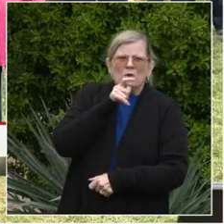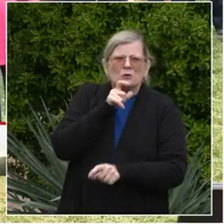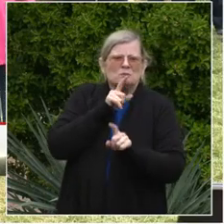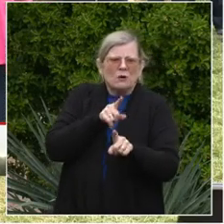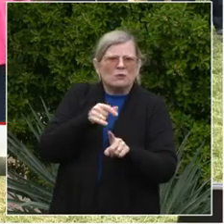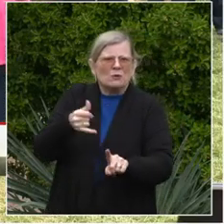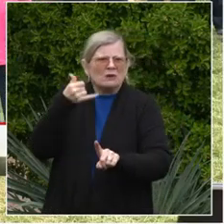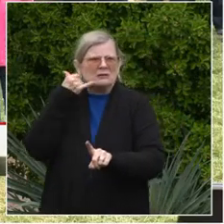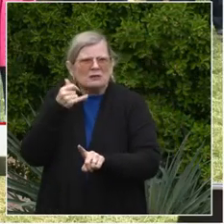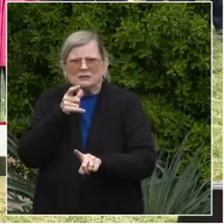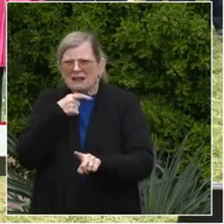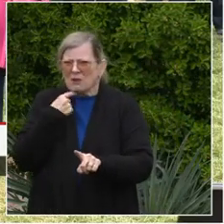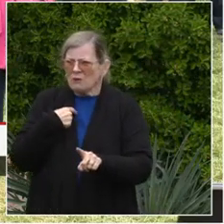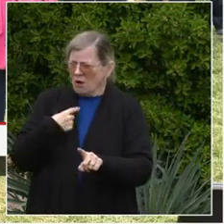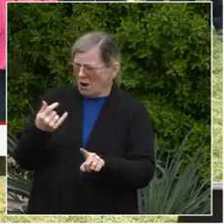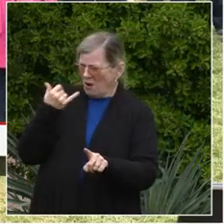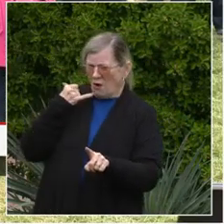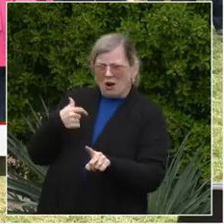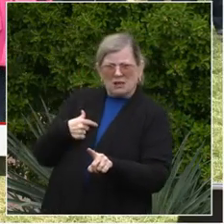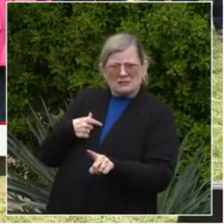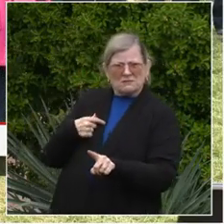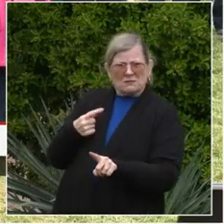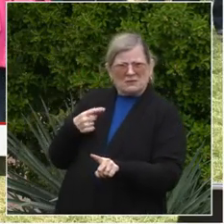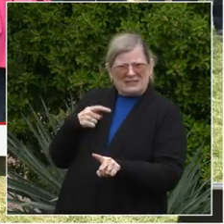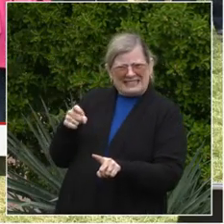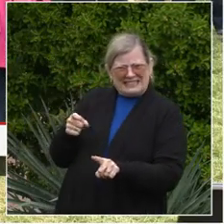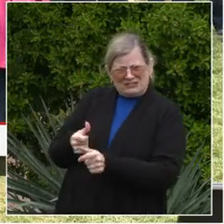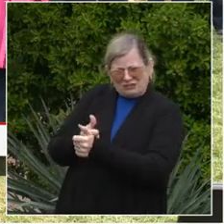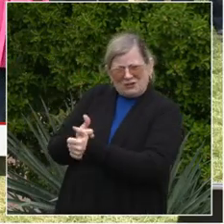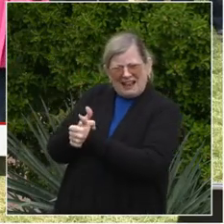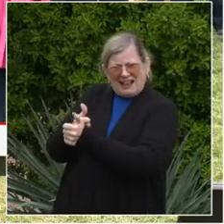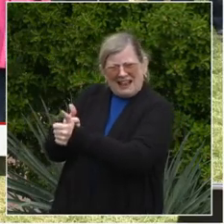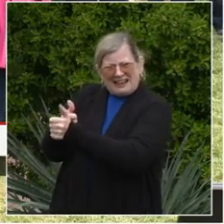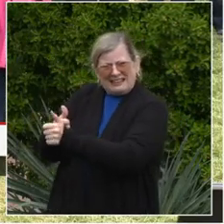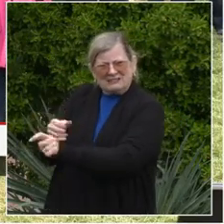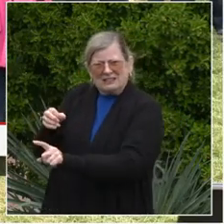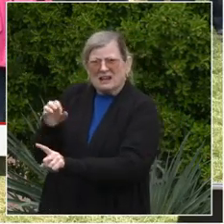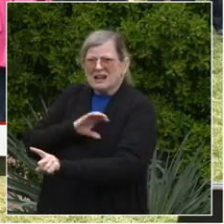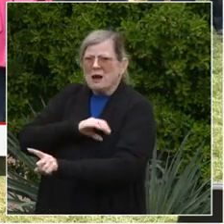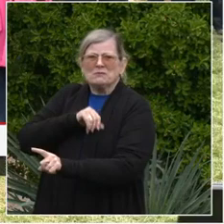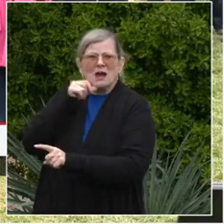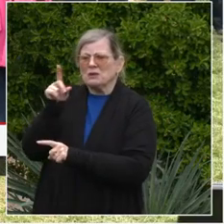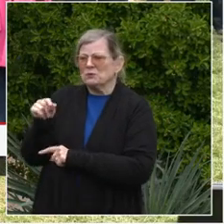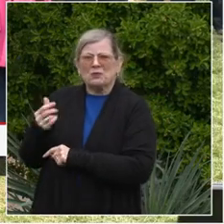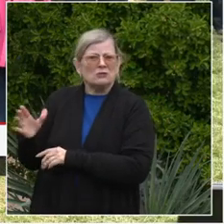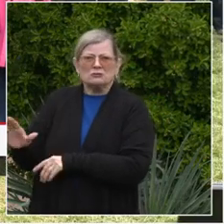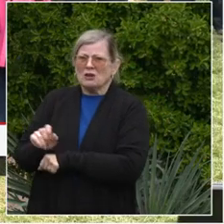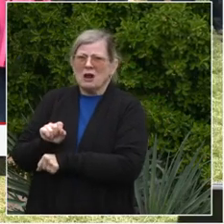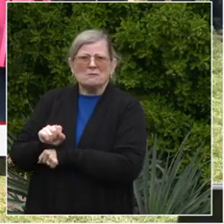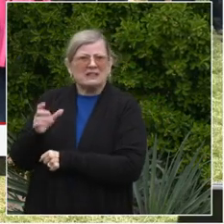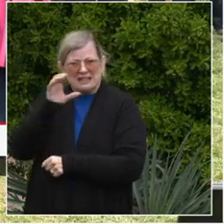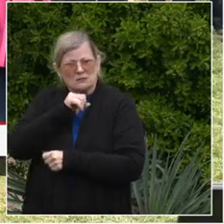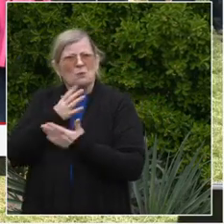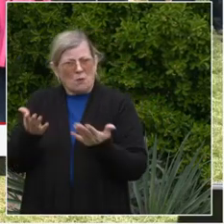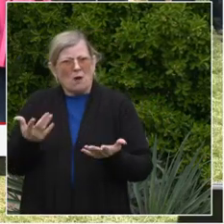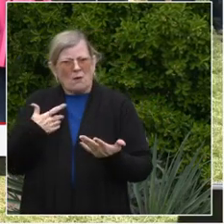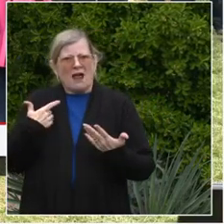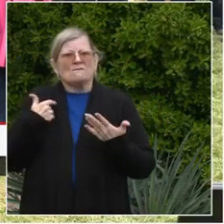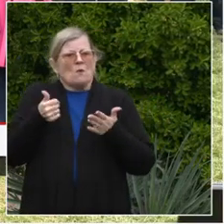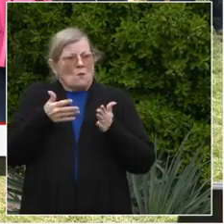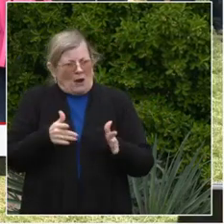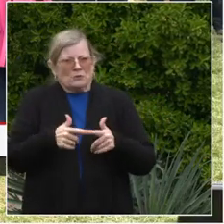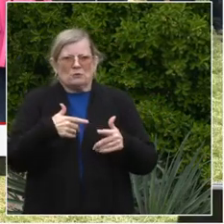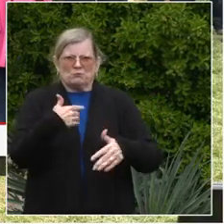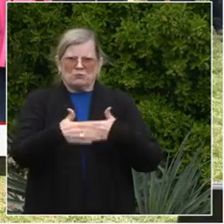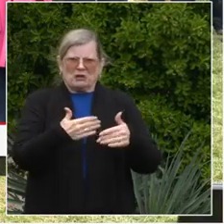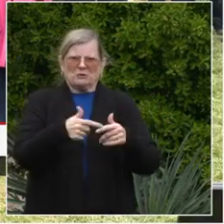us when it was you called in. That's something that we can track. And if they didn't do their job, then guess what? There's a way to deal with that. There's a process to deal with that. And the third